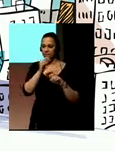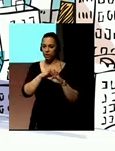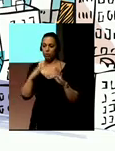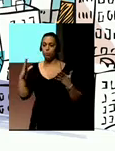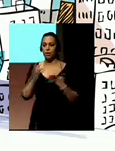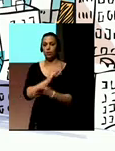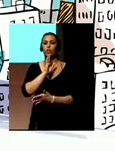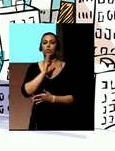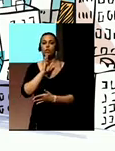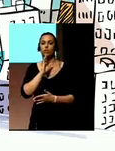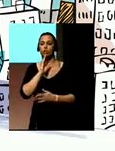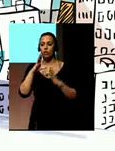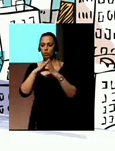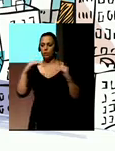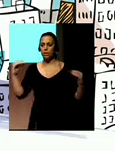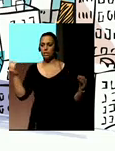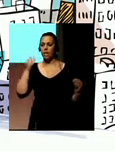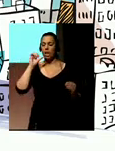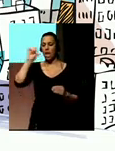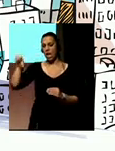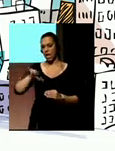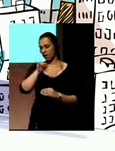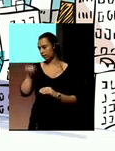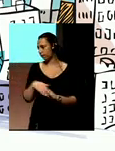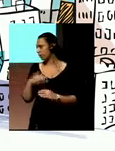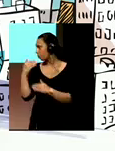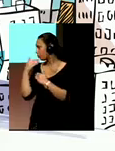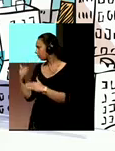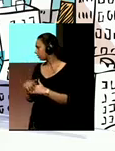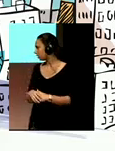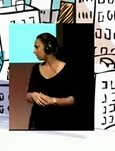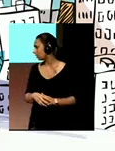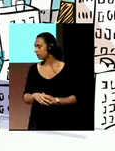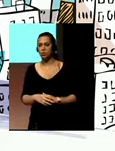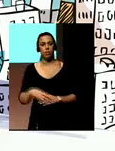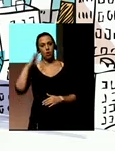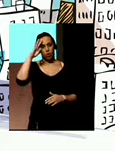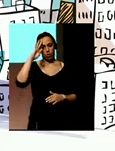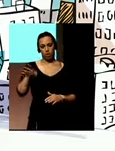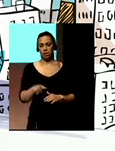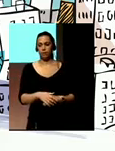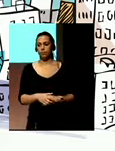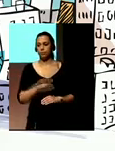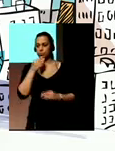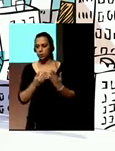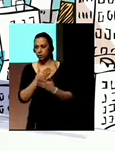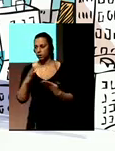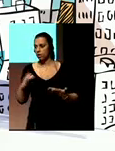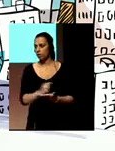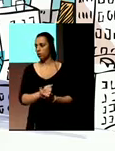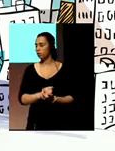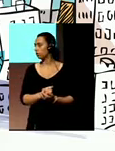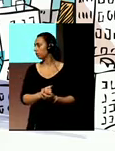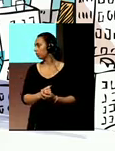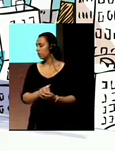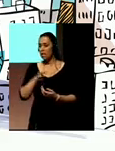the Master of Accessibility and Environment for All from the Jaén University. Thank you very much. Thank you. Good